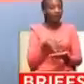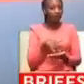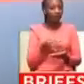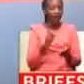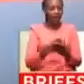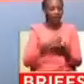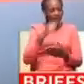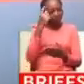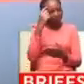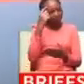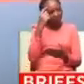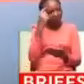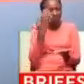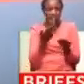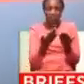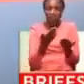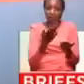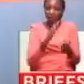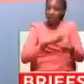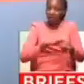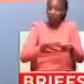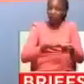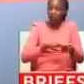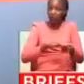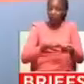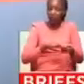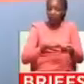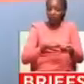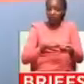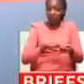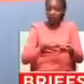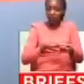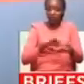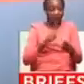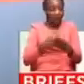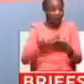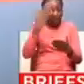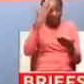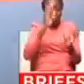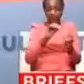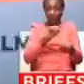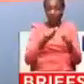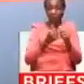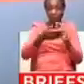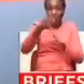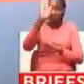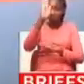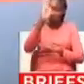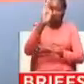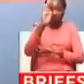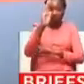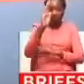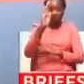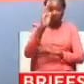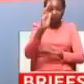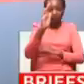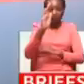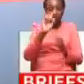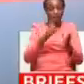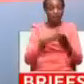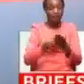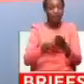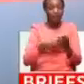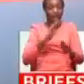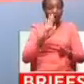thinking, hey, man, having no idea that life is spiritual, having no idea that God is real, Satan is real. I was just in the industry